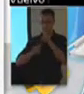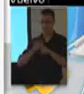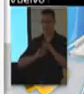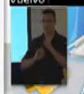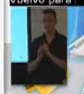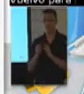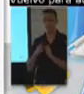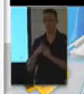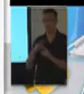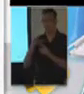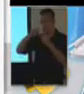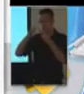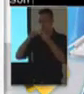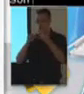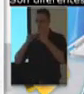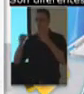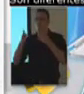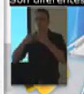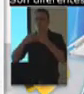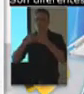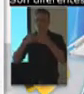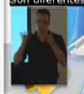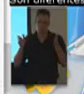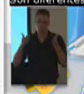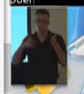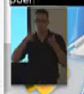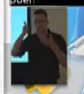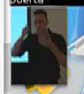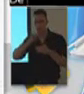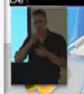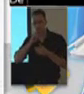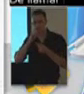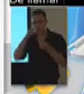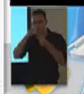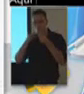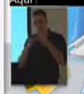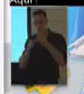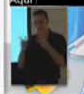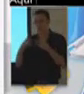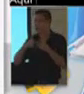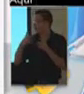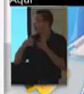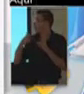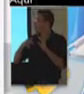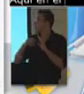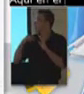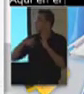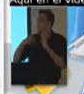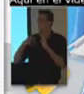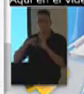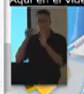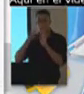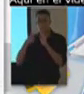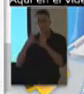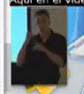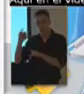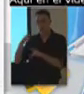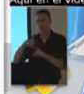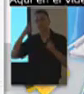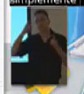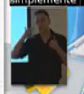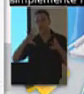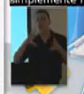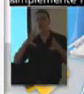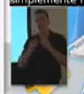in. Here we've got different door opening systems. On the video that we have,